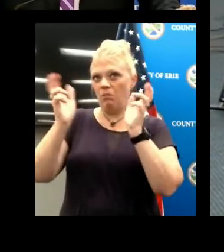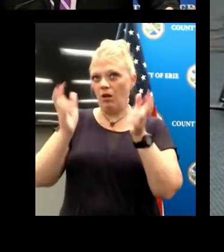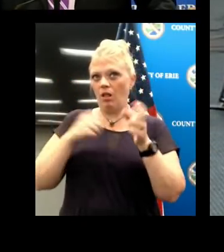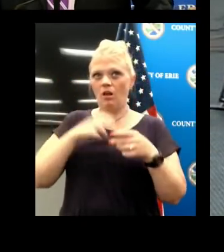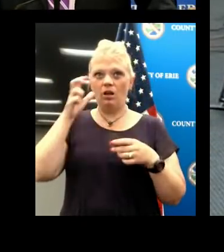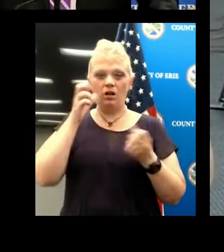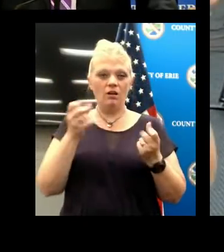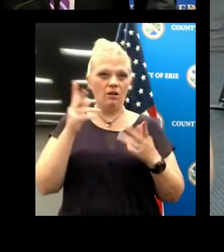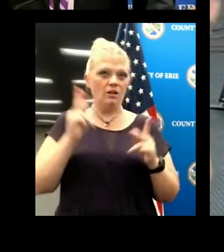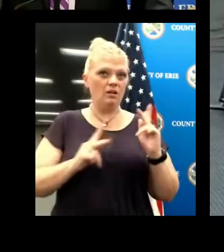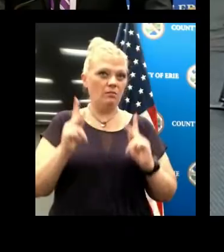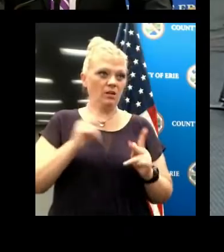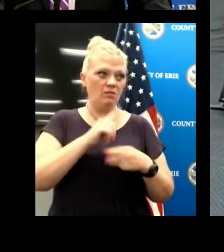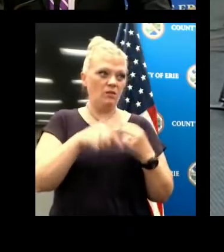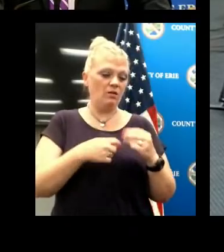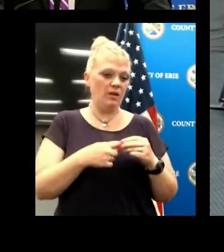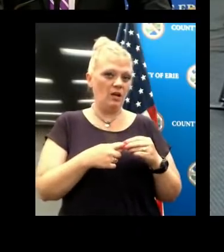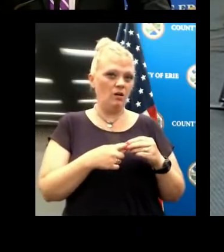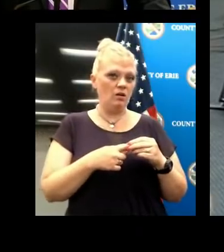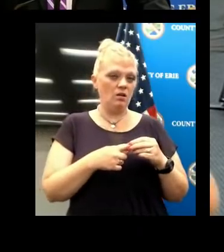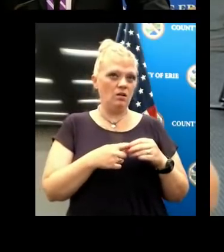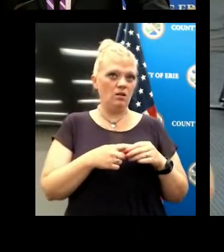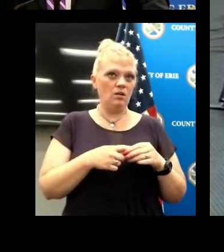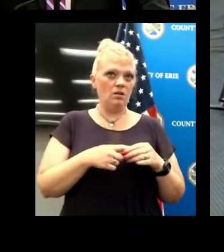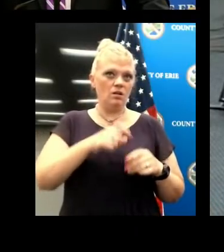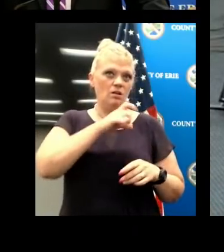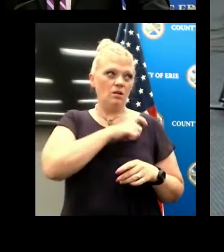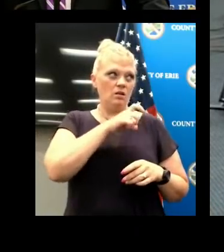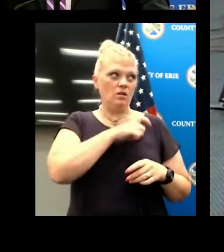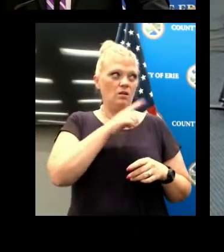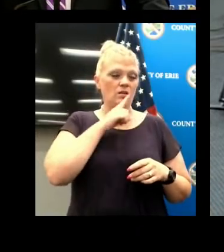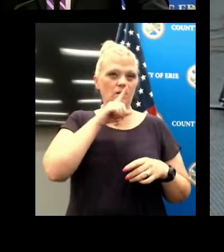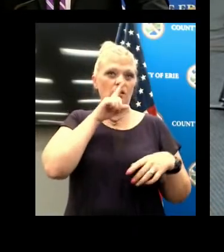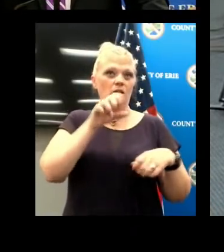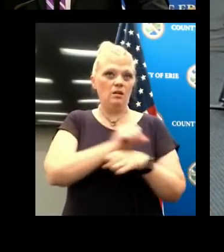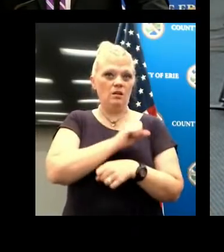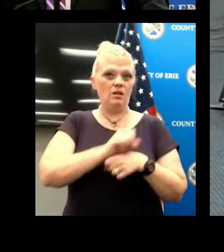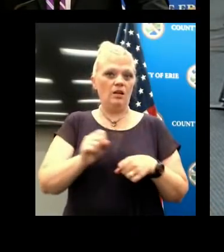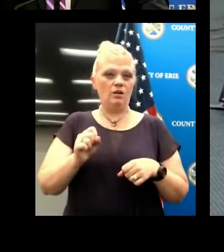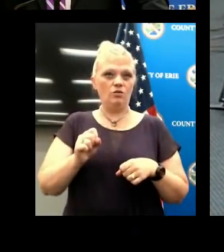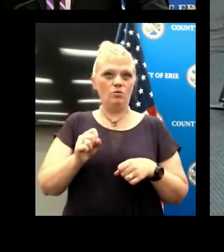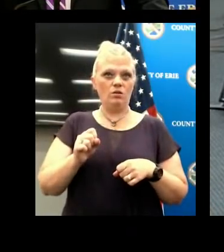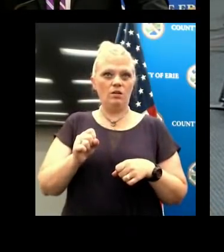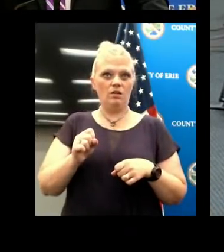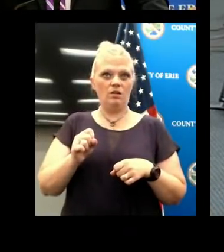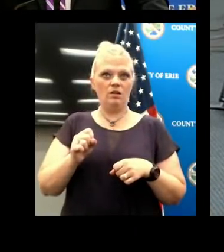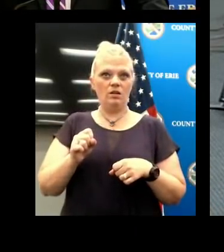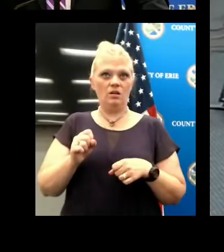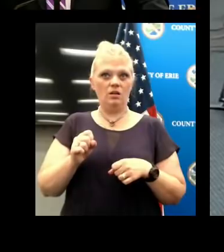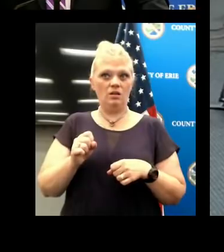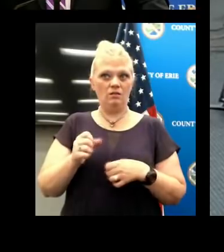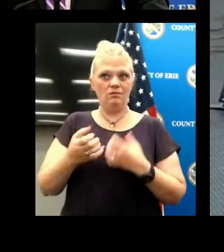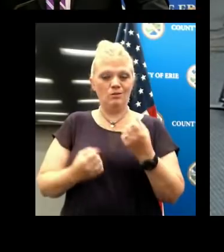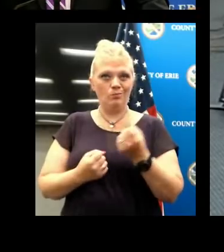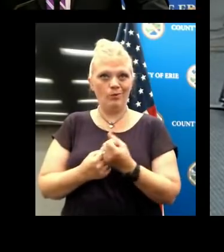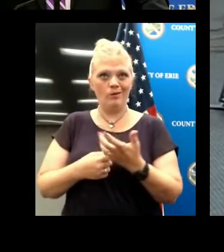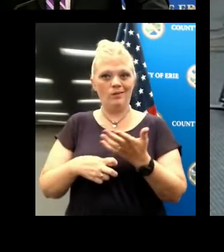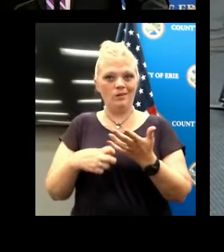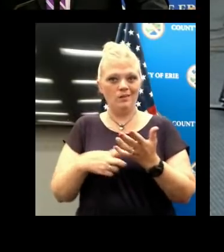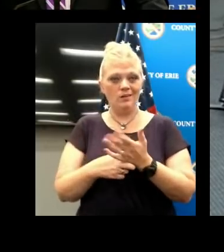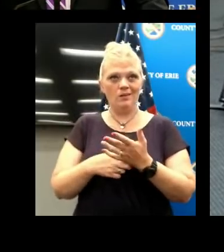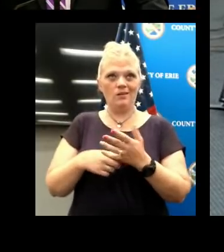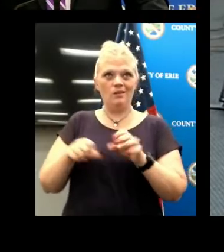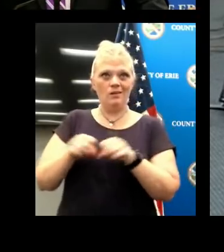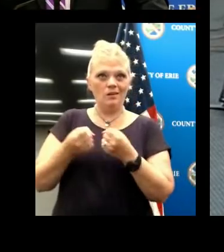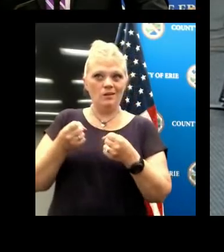hearing from a lot of people about whether or not law enforcement is actually enforcing it with tickets or violations, or just using